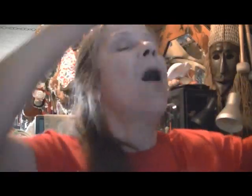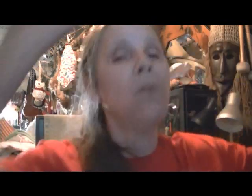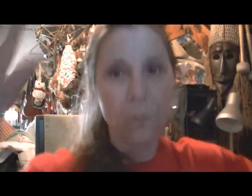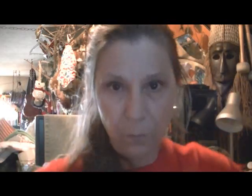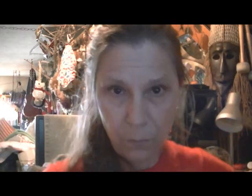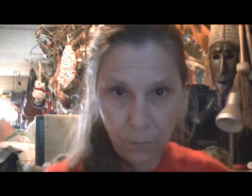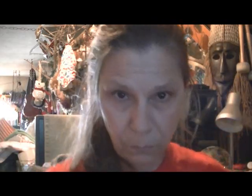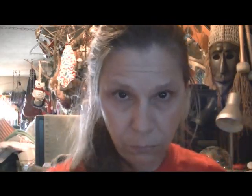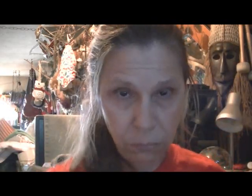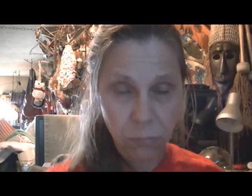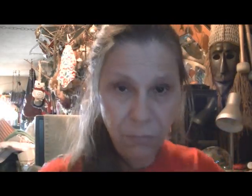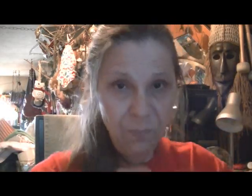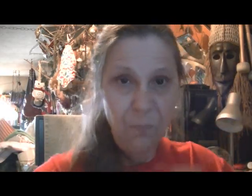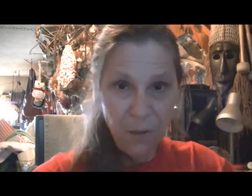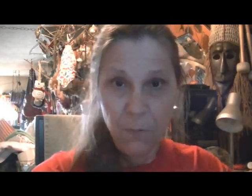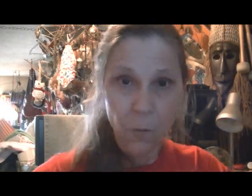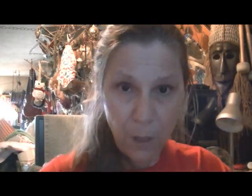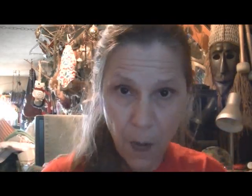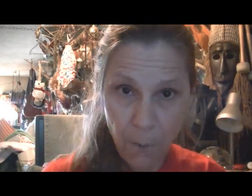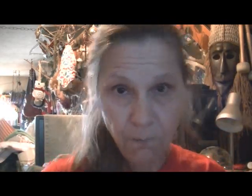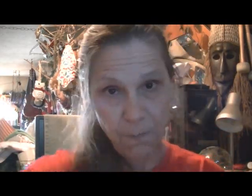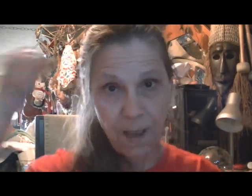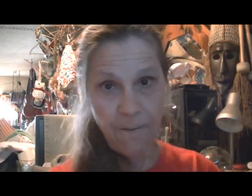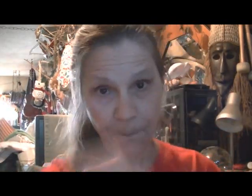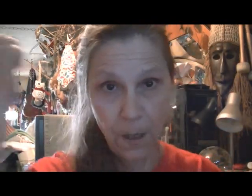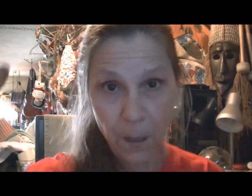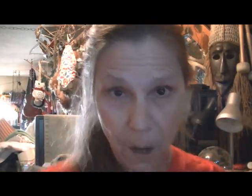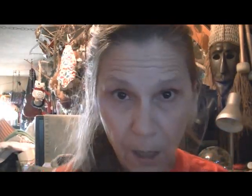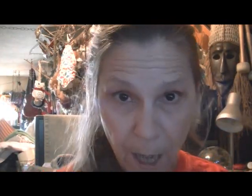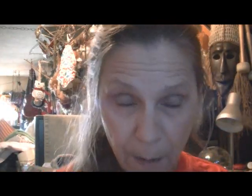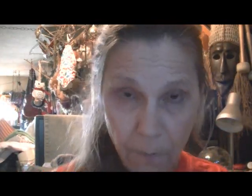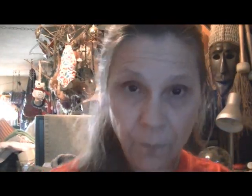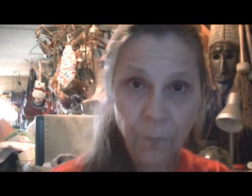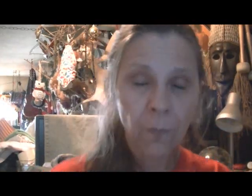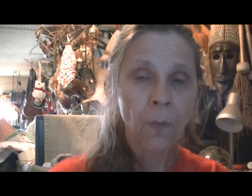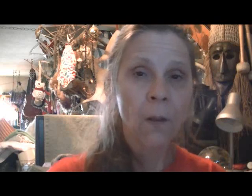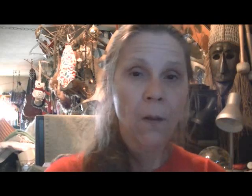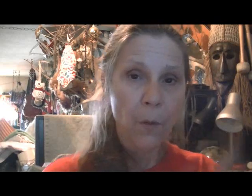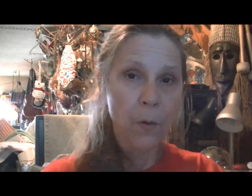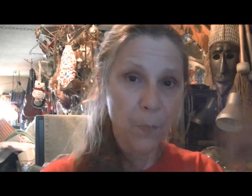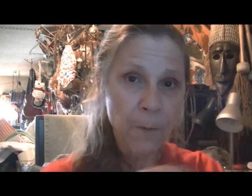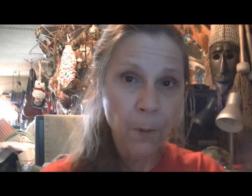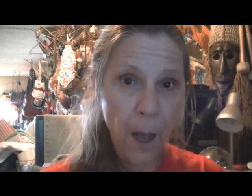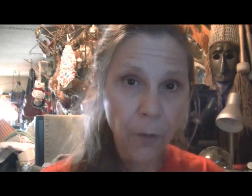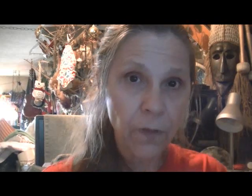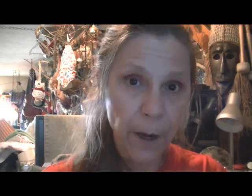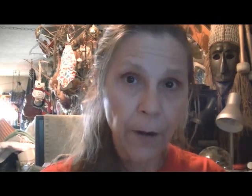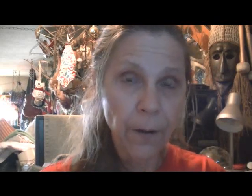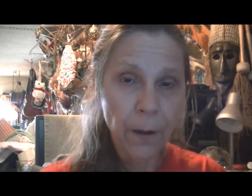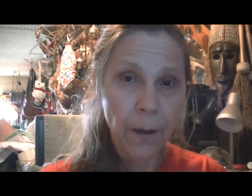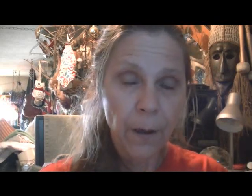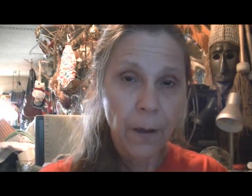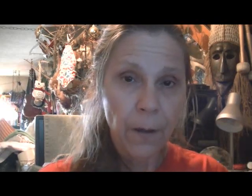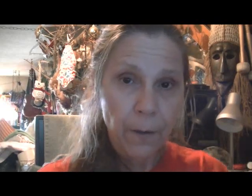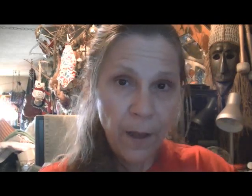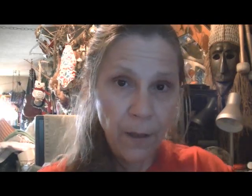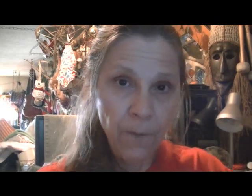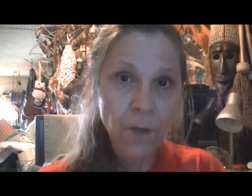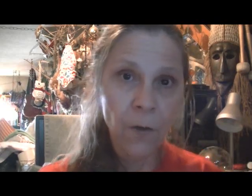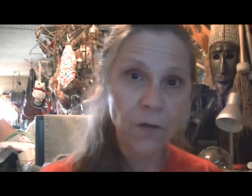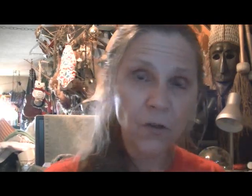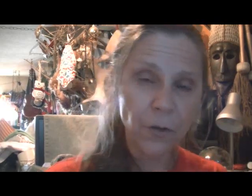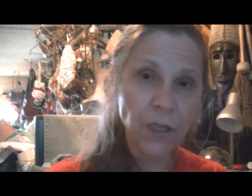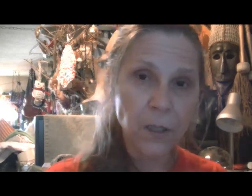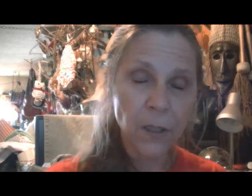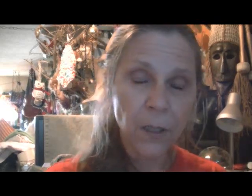so-and-so's down. People would come and fucking Narcan them. There were people out there that